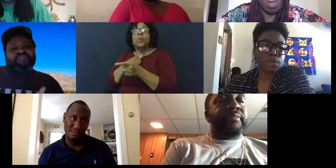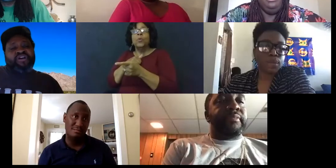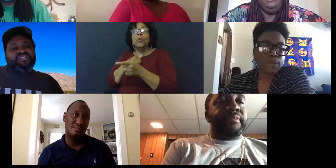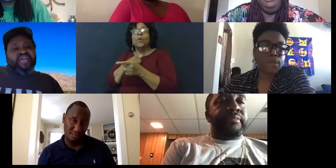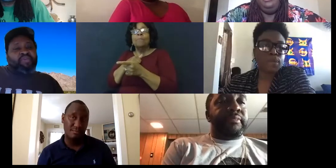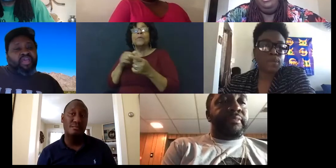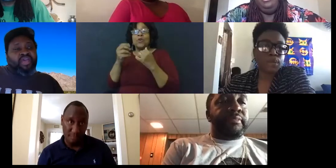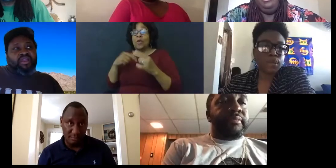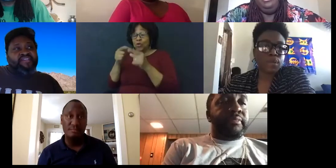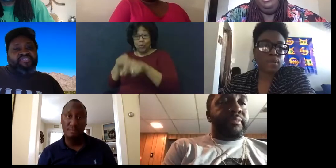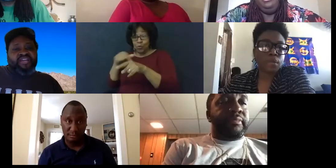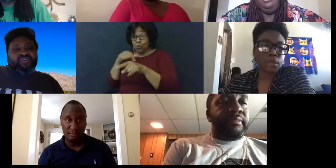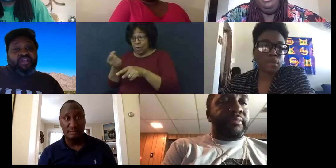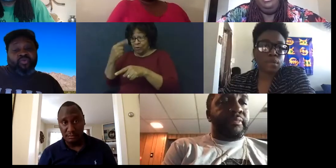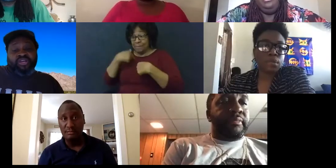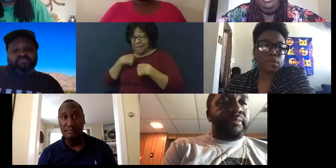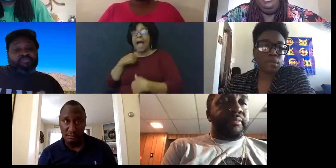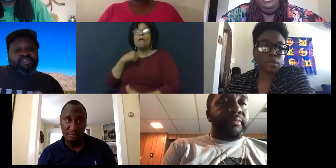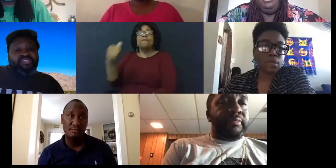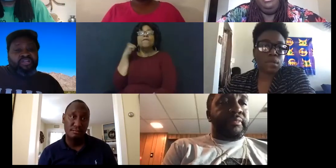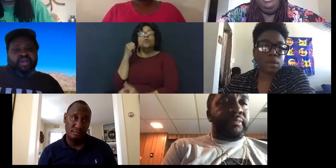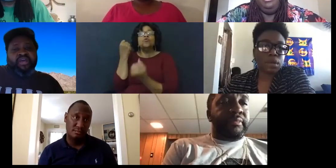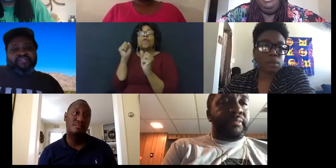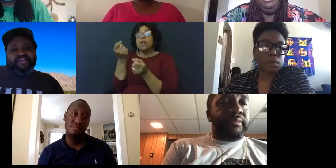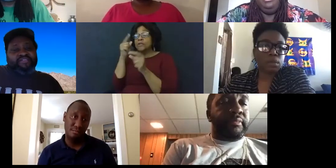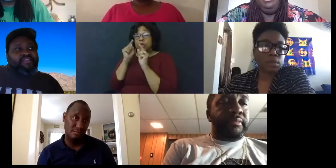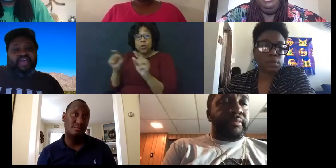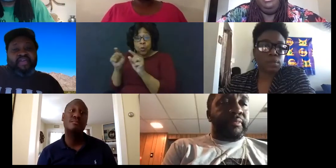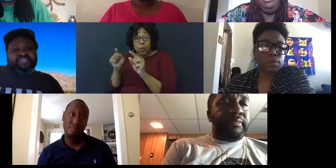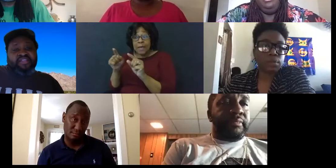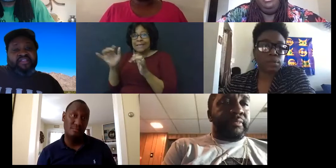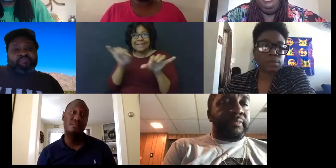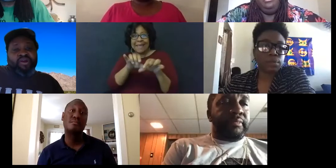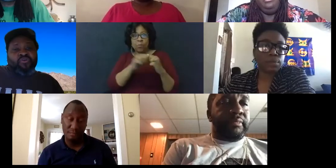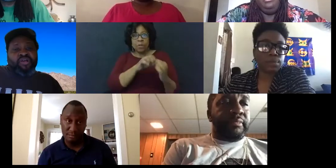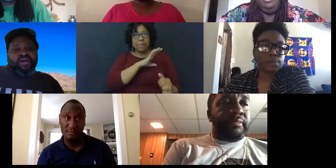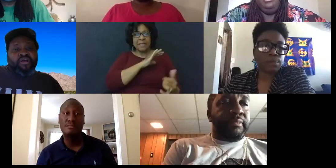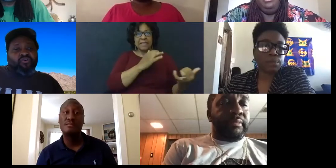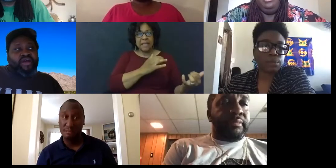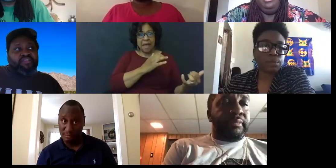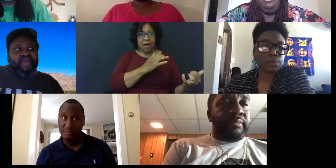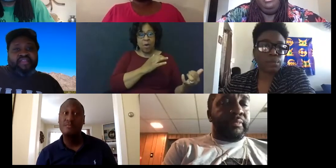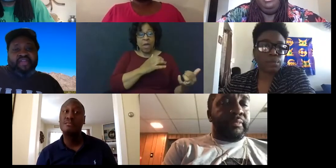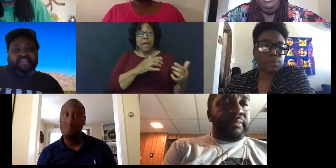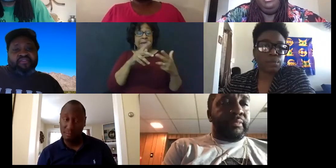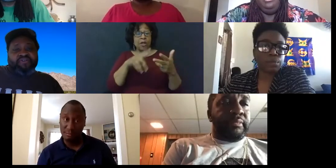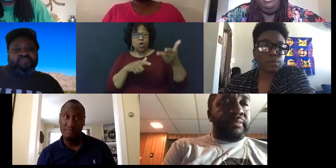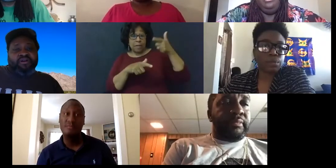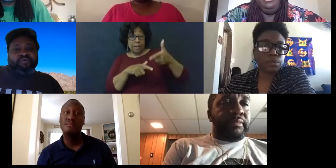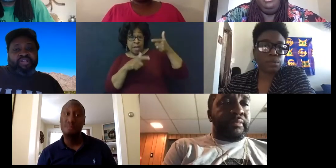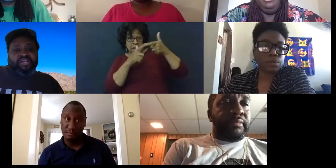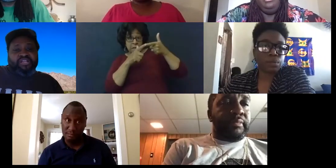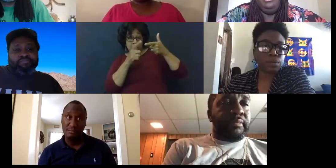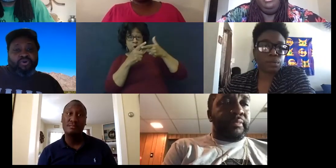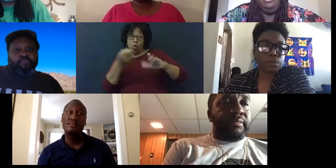You have to understand me. And as it stands right now, when it comes to policing, it's either at the barrel of a gun or at the hit